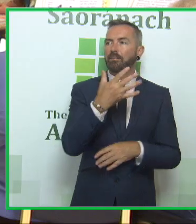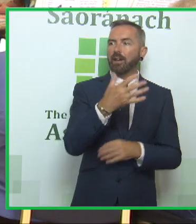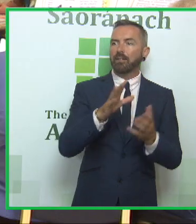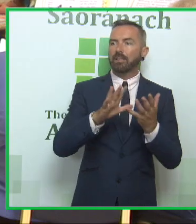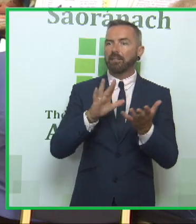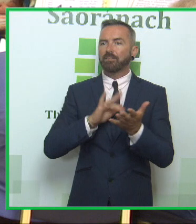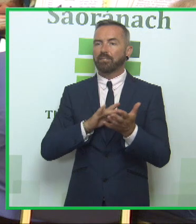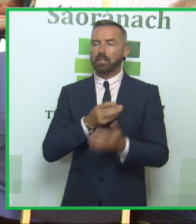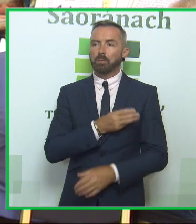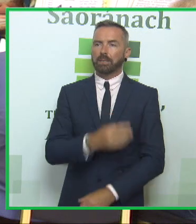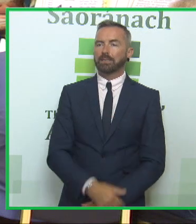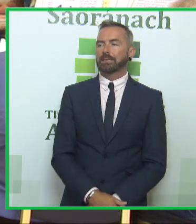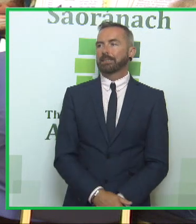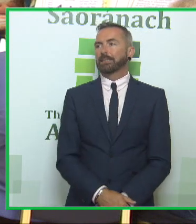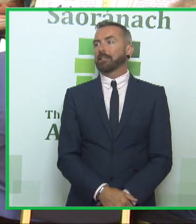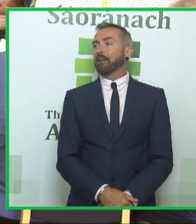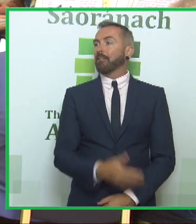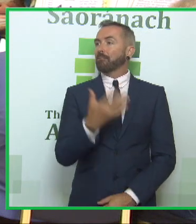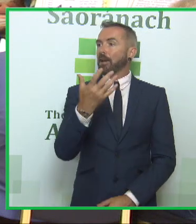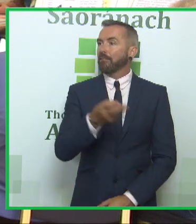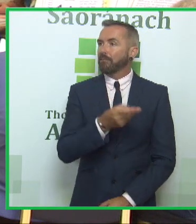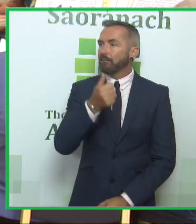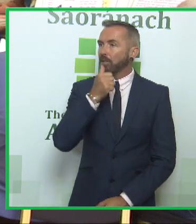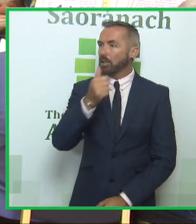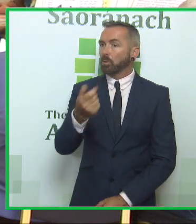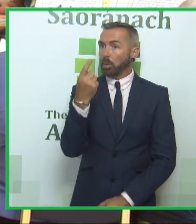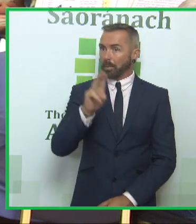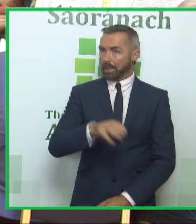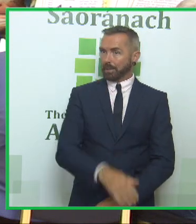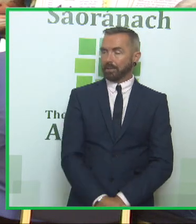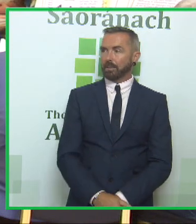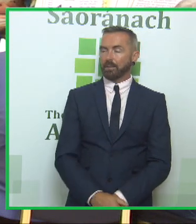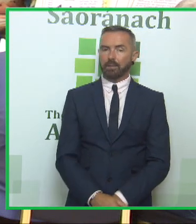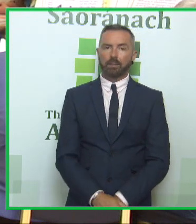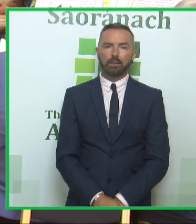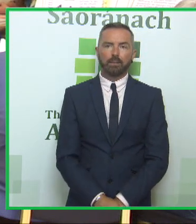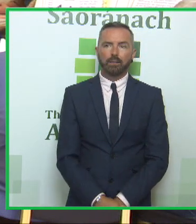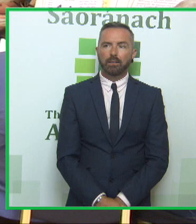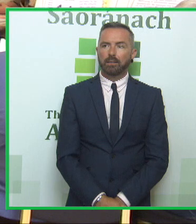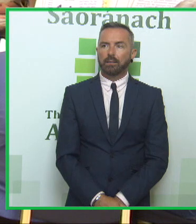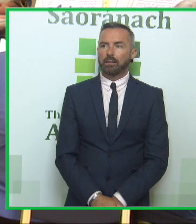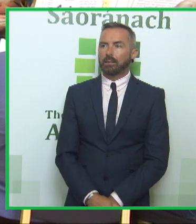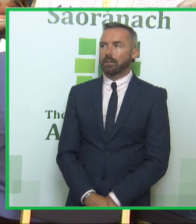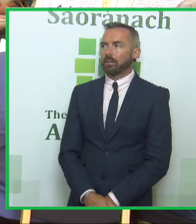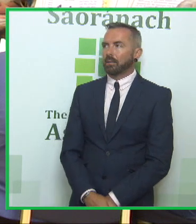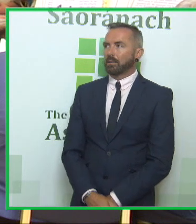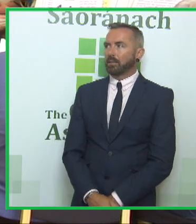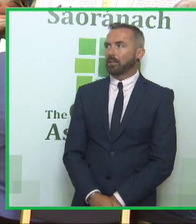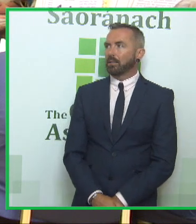and 15, please. So table 5, please. And again, literally 1 minute, please, if we can. Table 5.